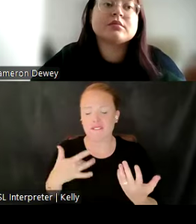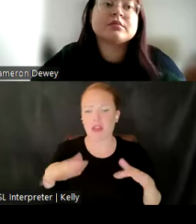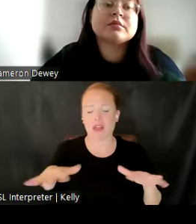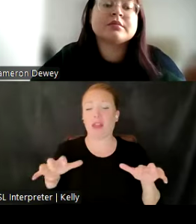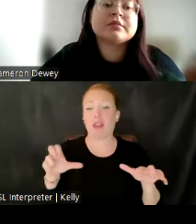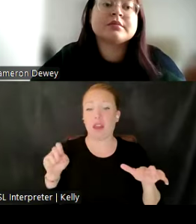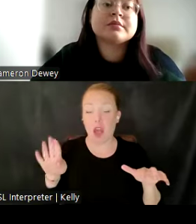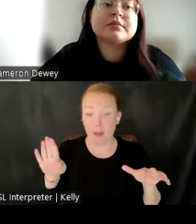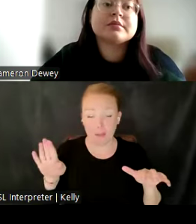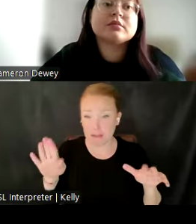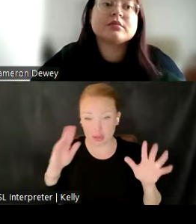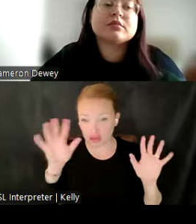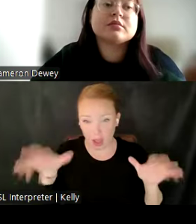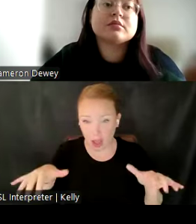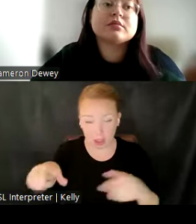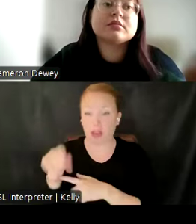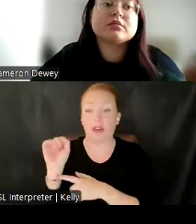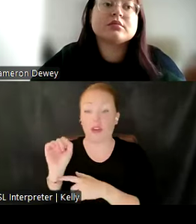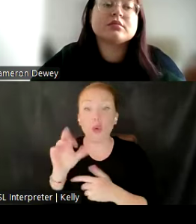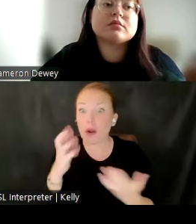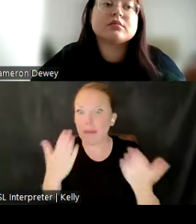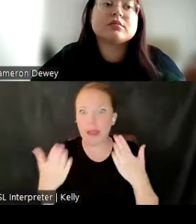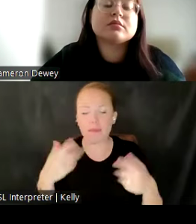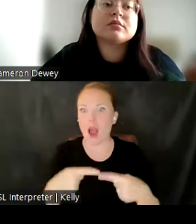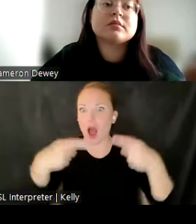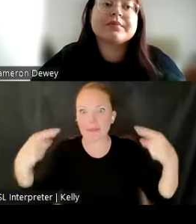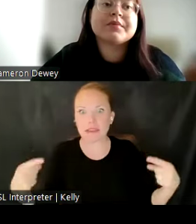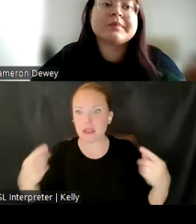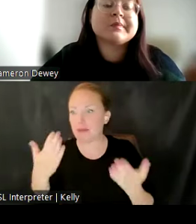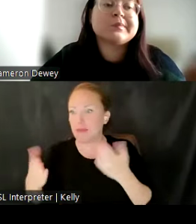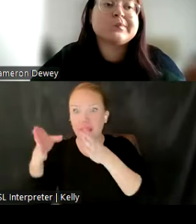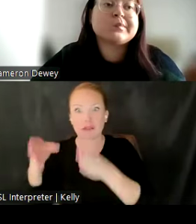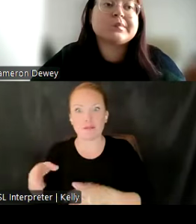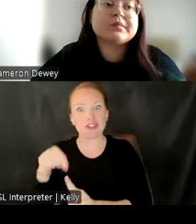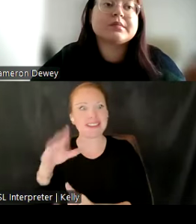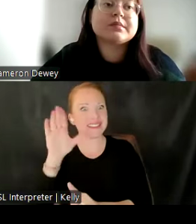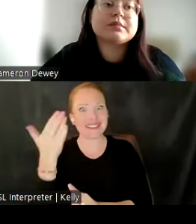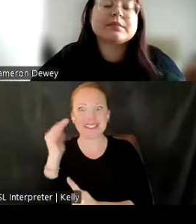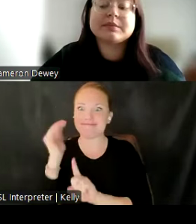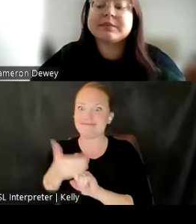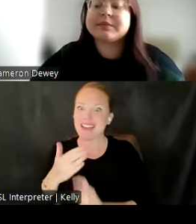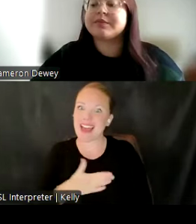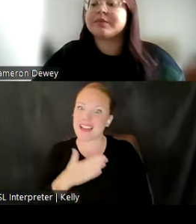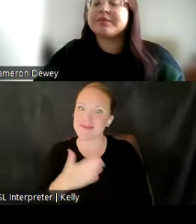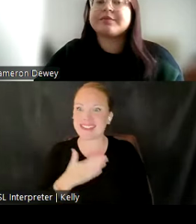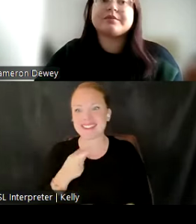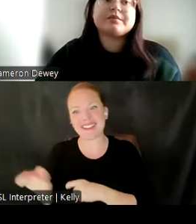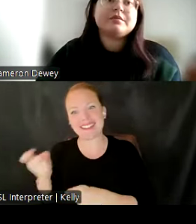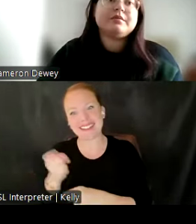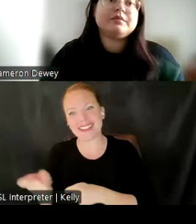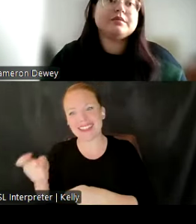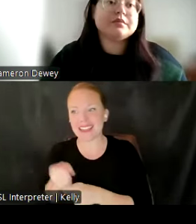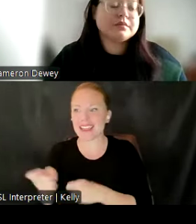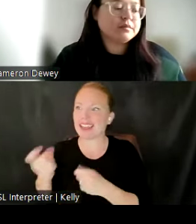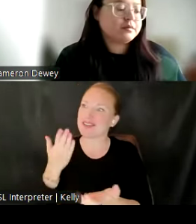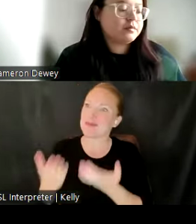also encounter someone who is the complete opposite and may come off very happy, making jokes, whether it be